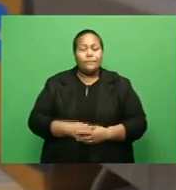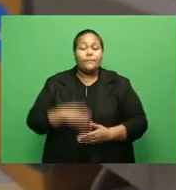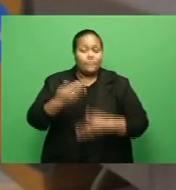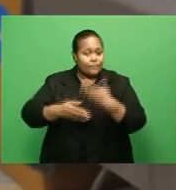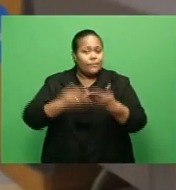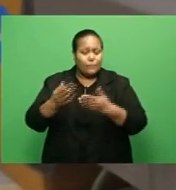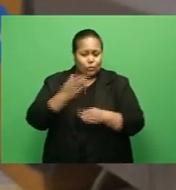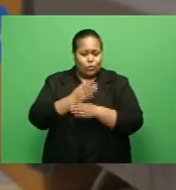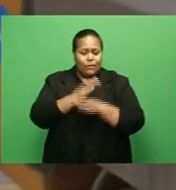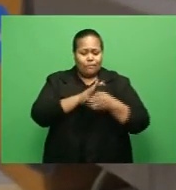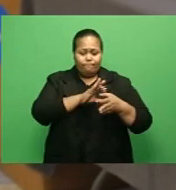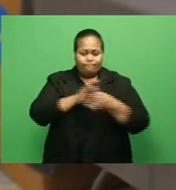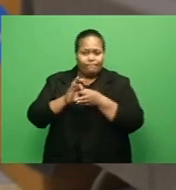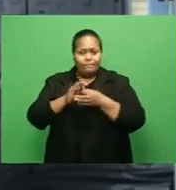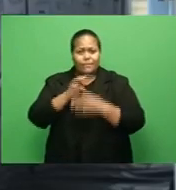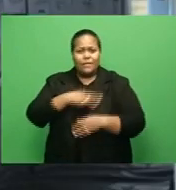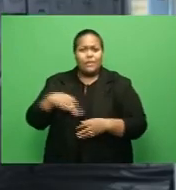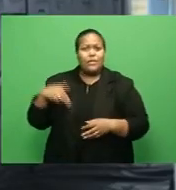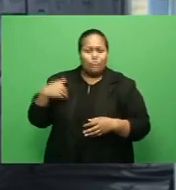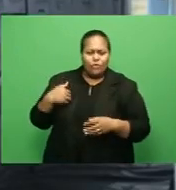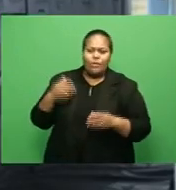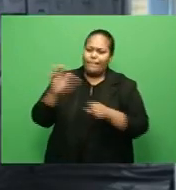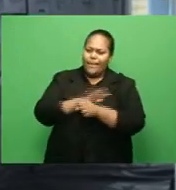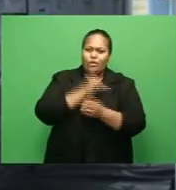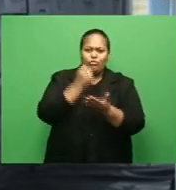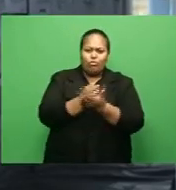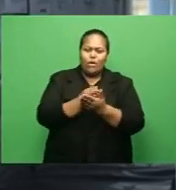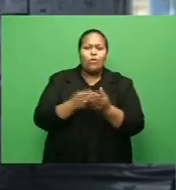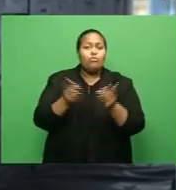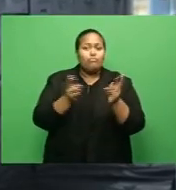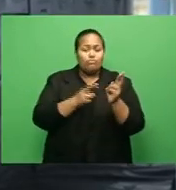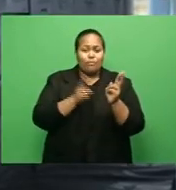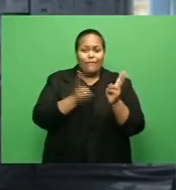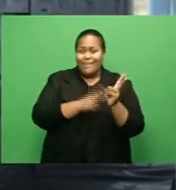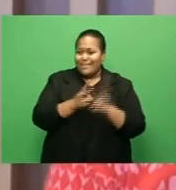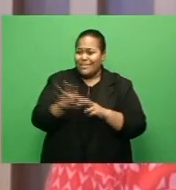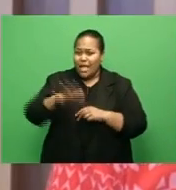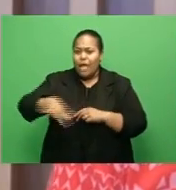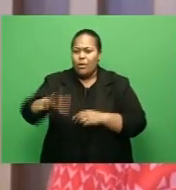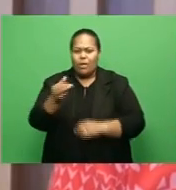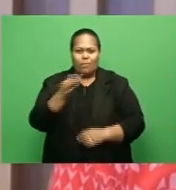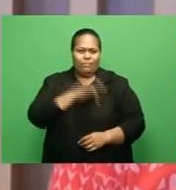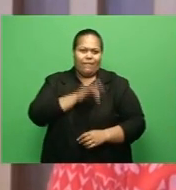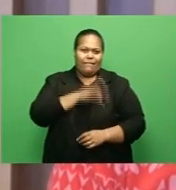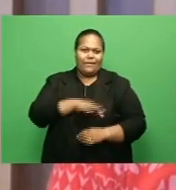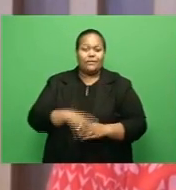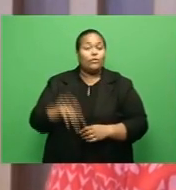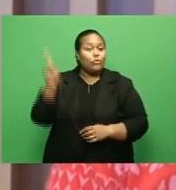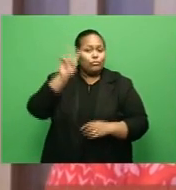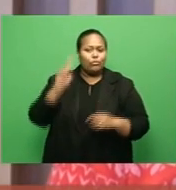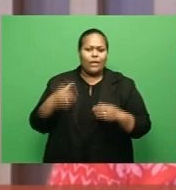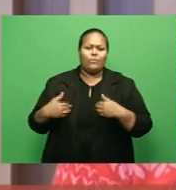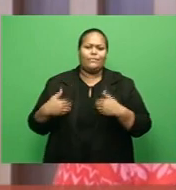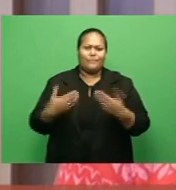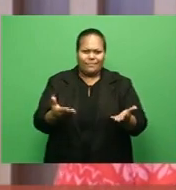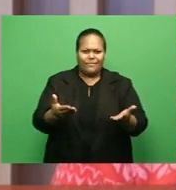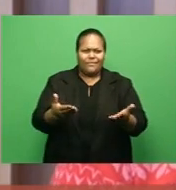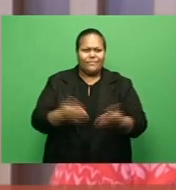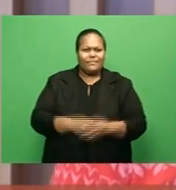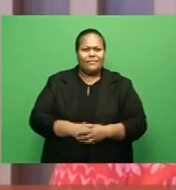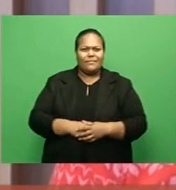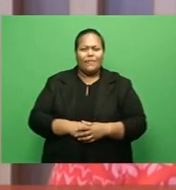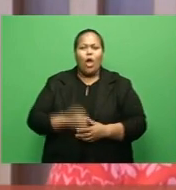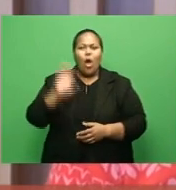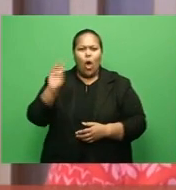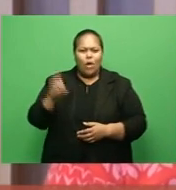to ensure their supplies reach the most rural areas. Today we gave supplies such as oxygen